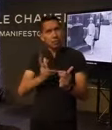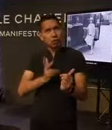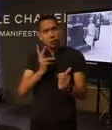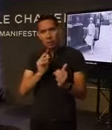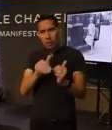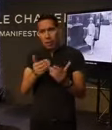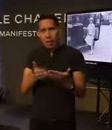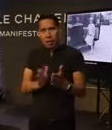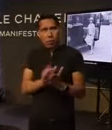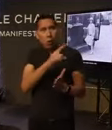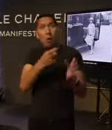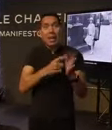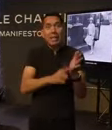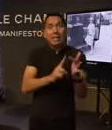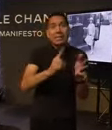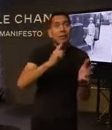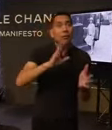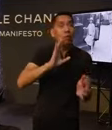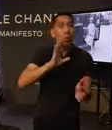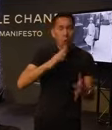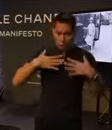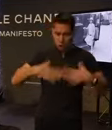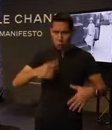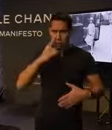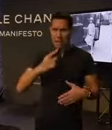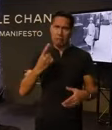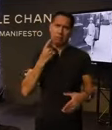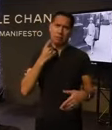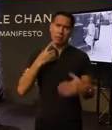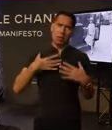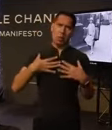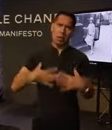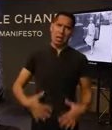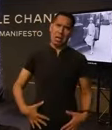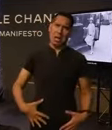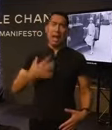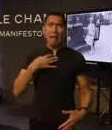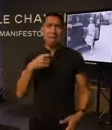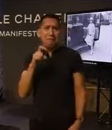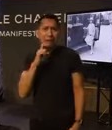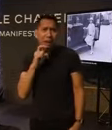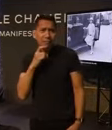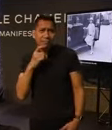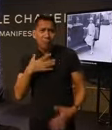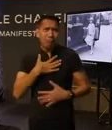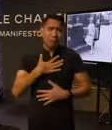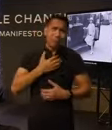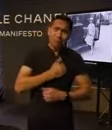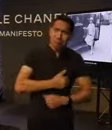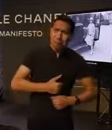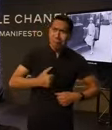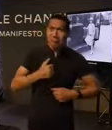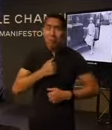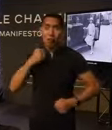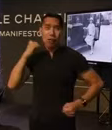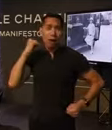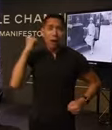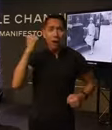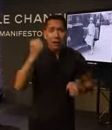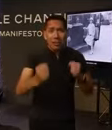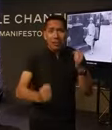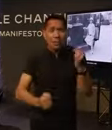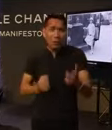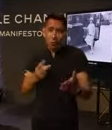as Katie said, wearable clothing that one could really have fun with, you know, run, walk,